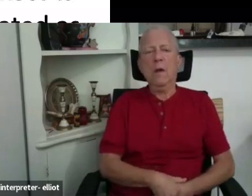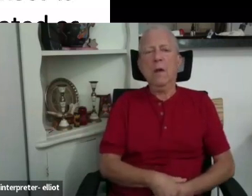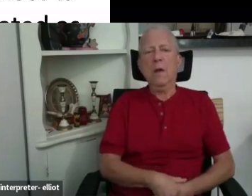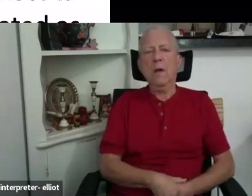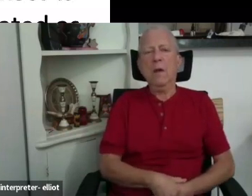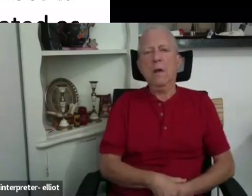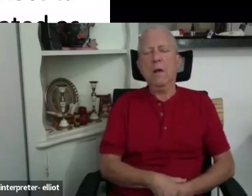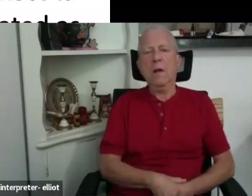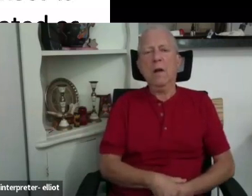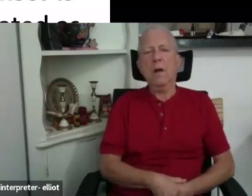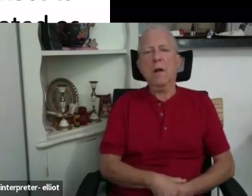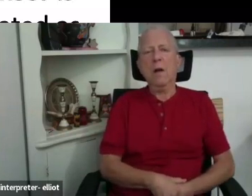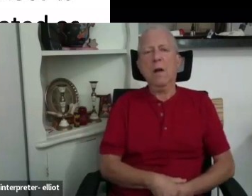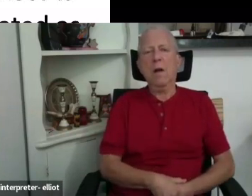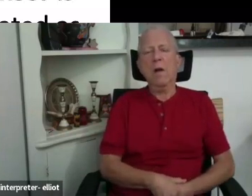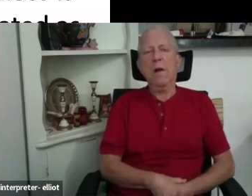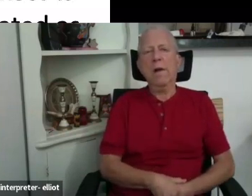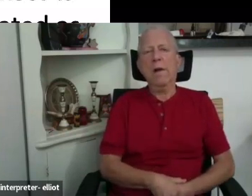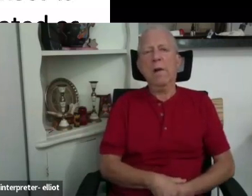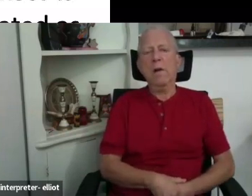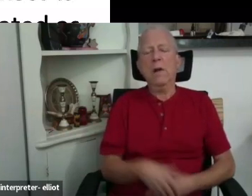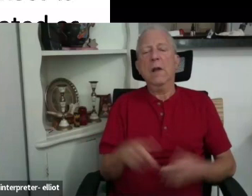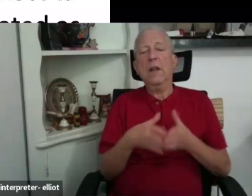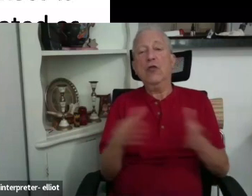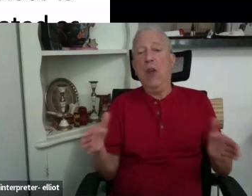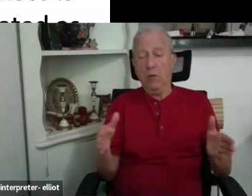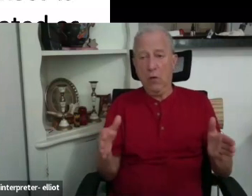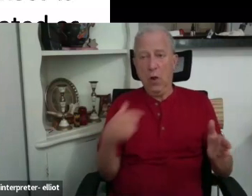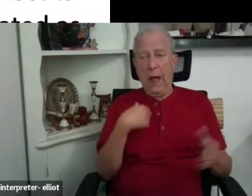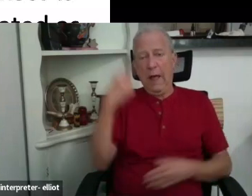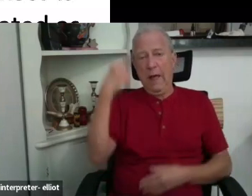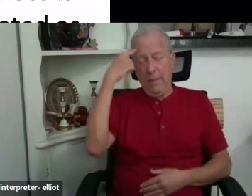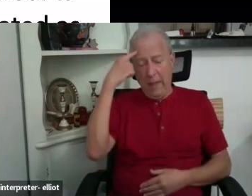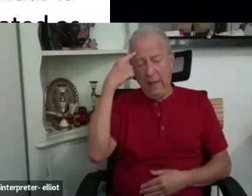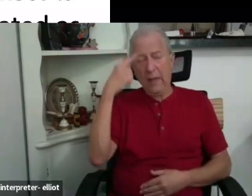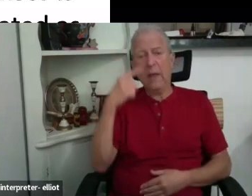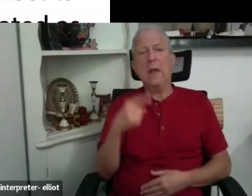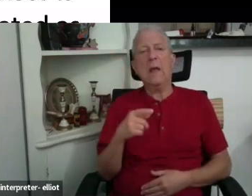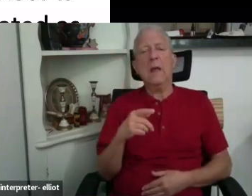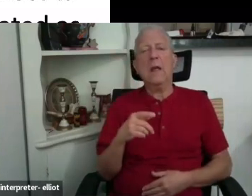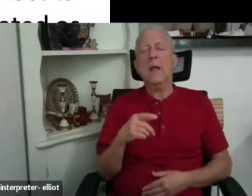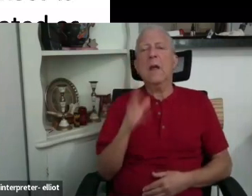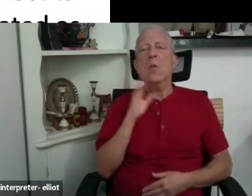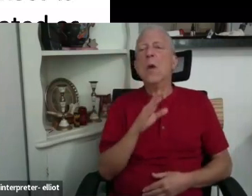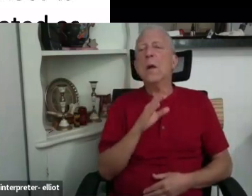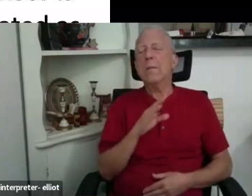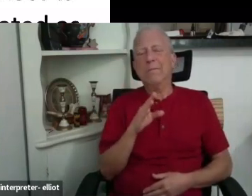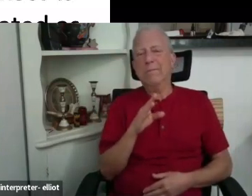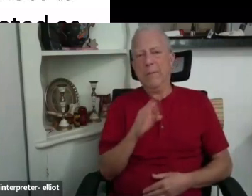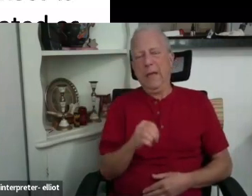sponsored projects. So in general, I think it'll be kind of, similar